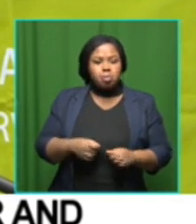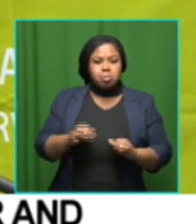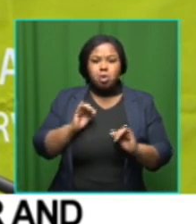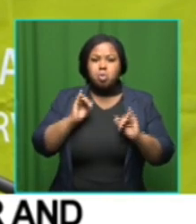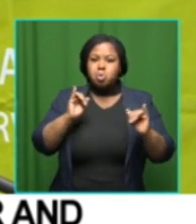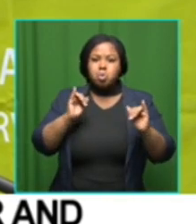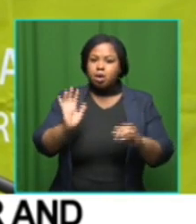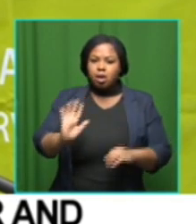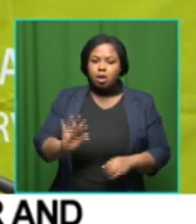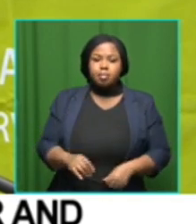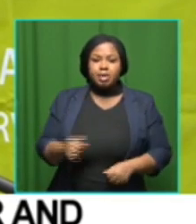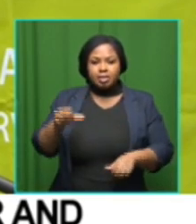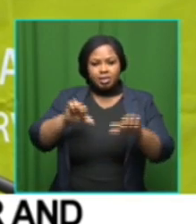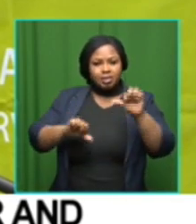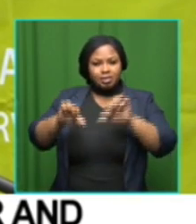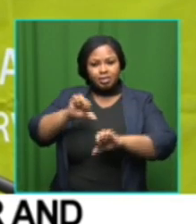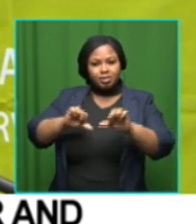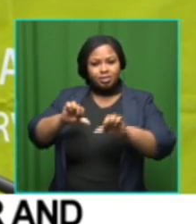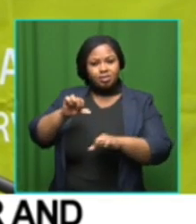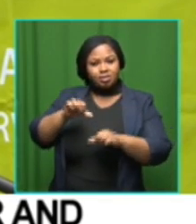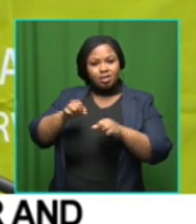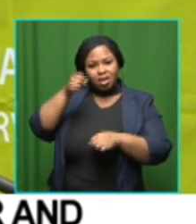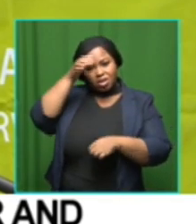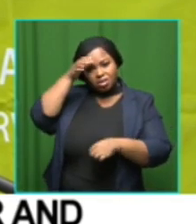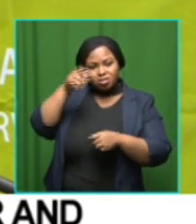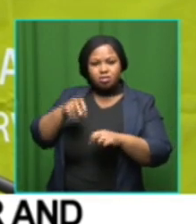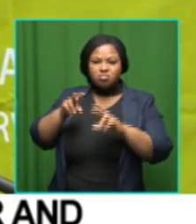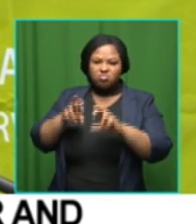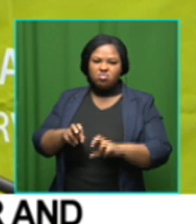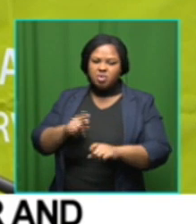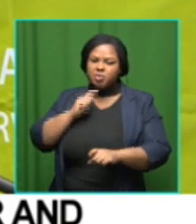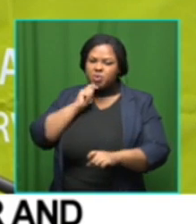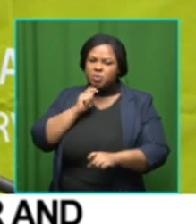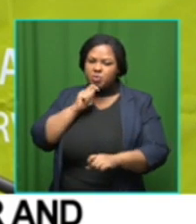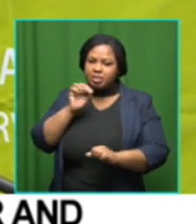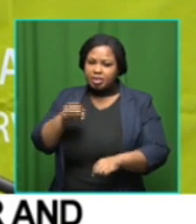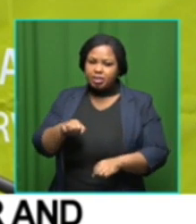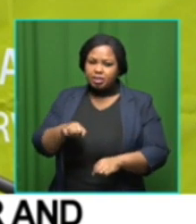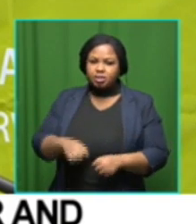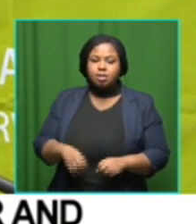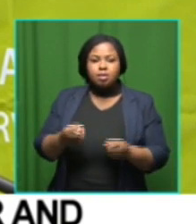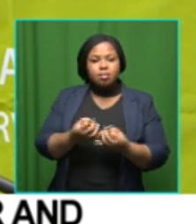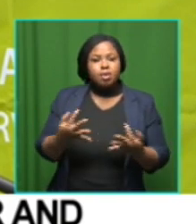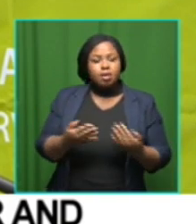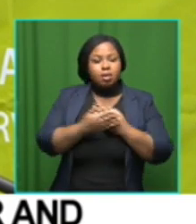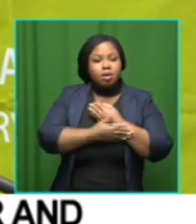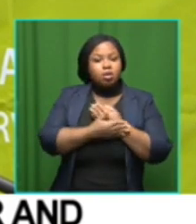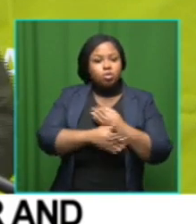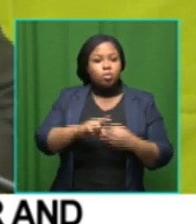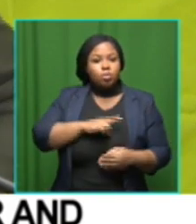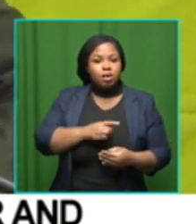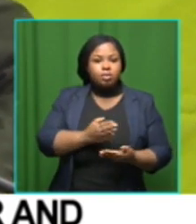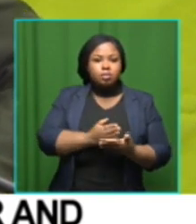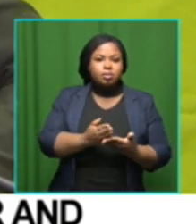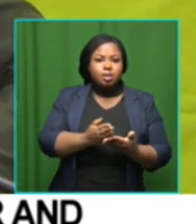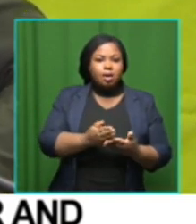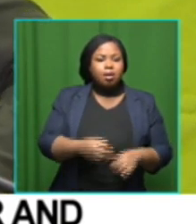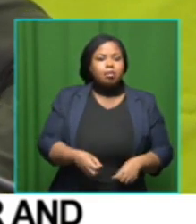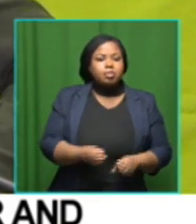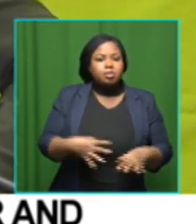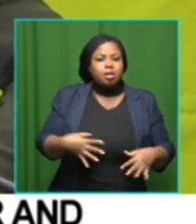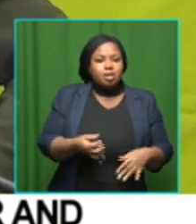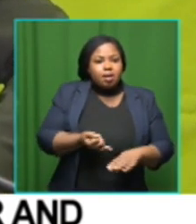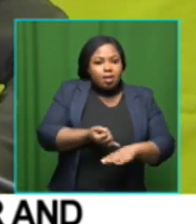has held truth actually to that fact in most of the countries, particularly in countries where they started earlier with their